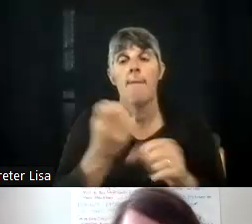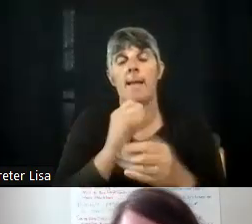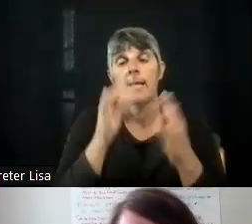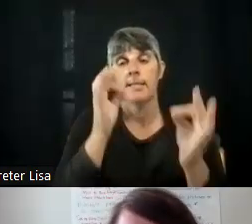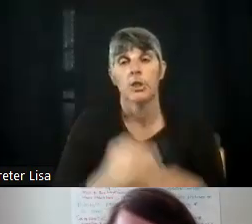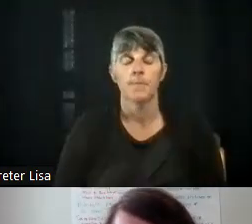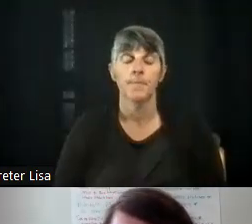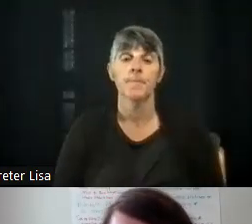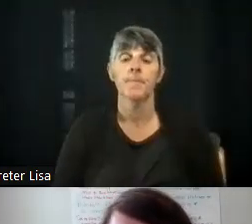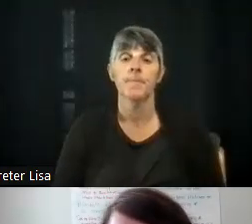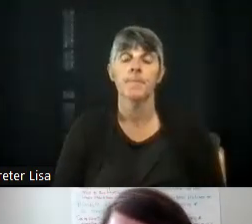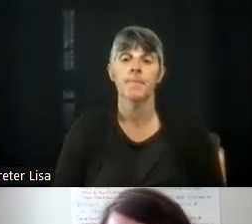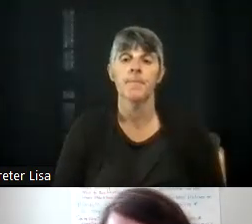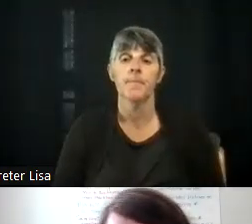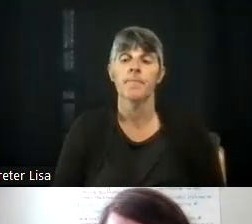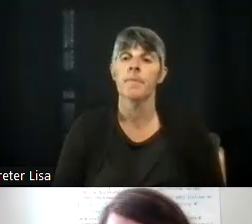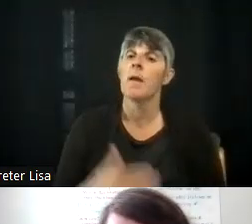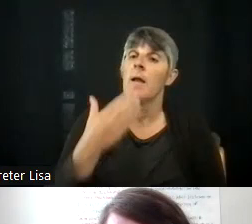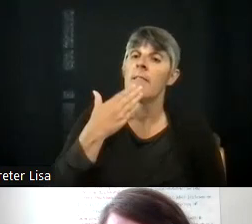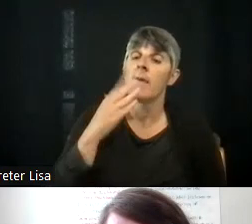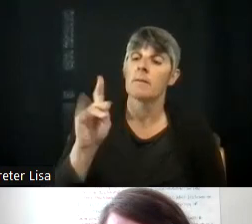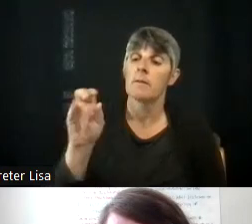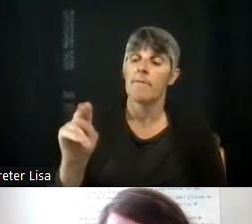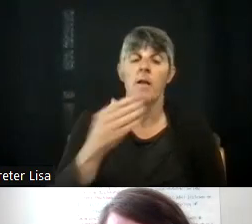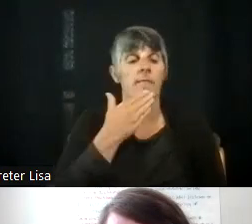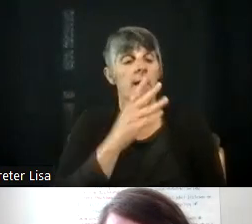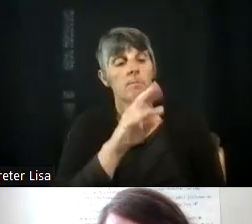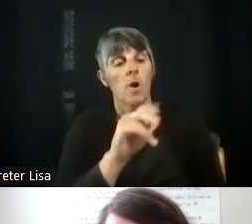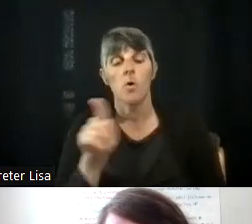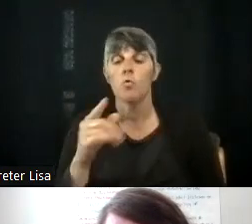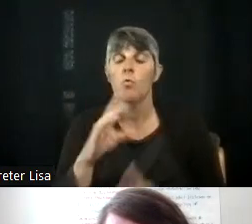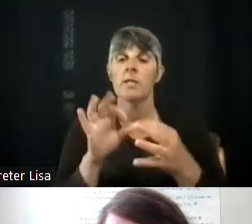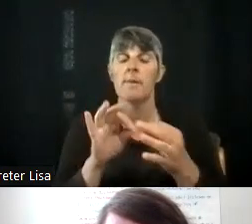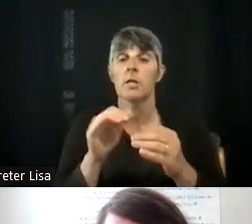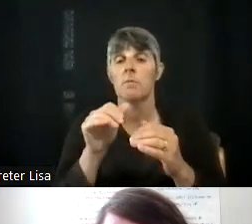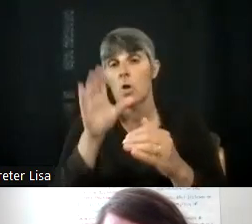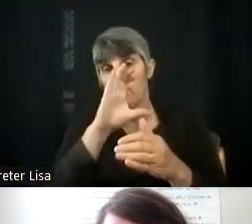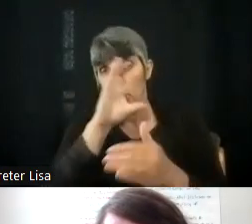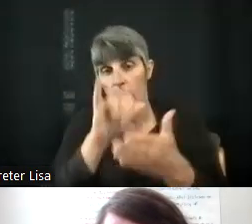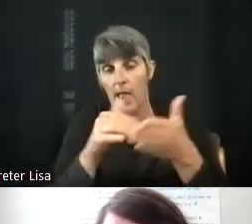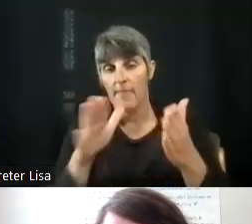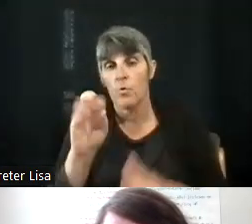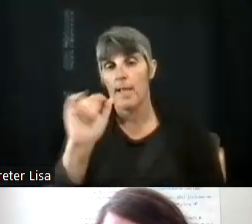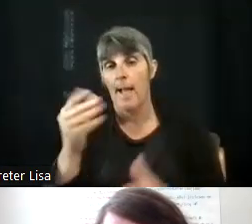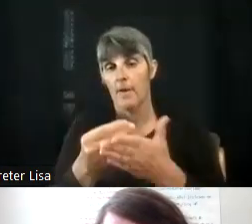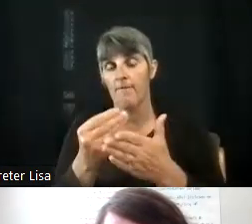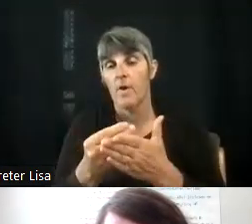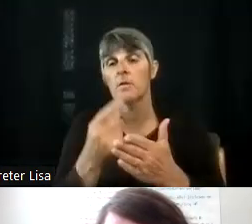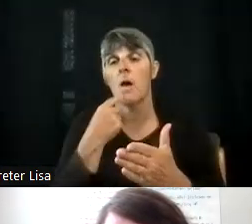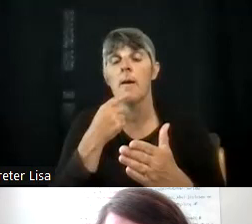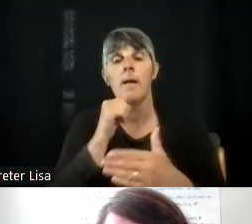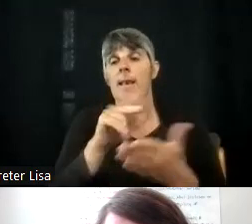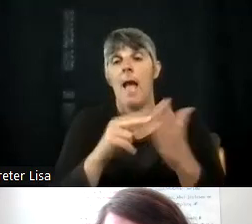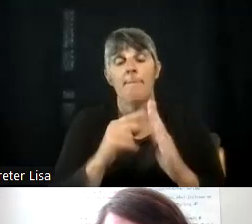decision. Thanks, Barbara. And when she mentions pursuing that through capital funds, she's not